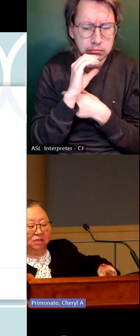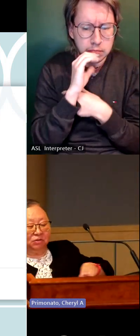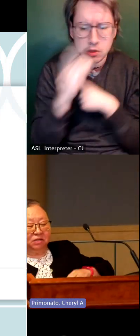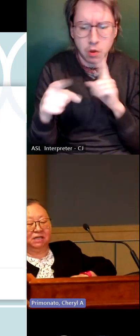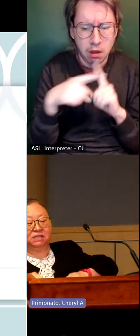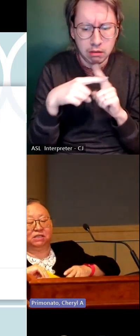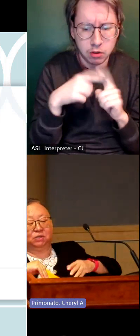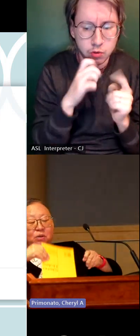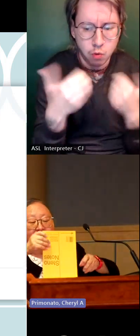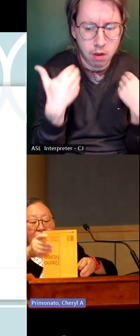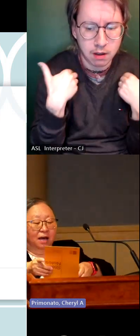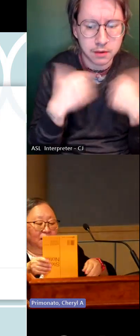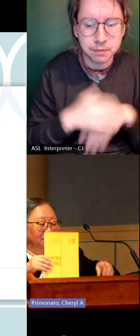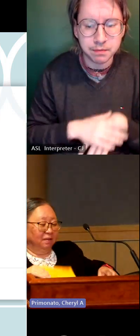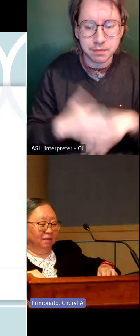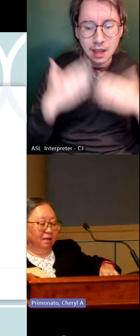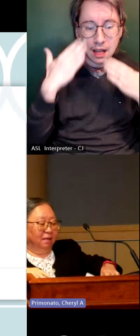you for the opportunity